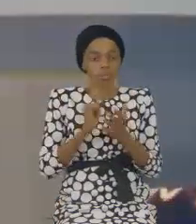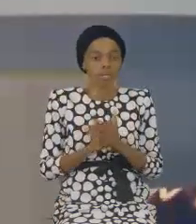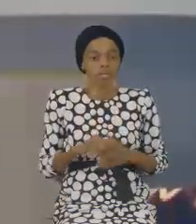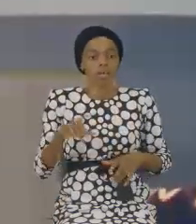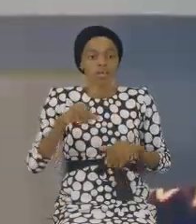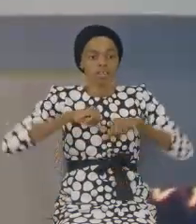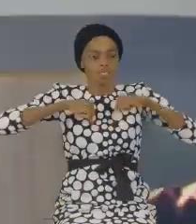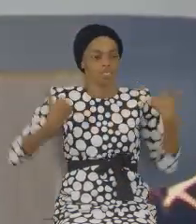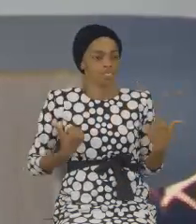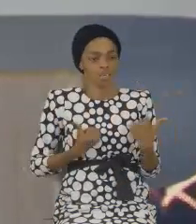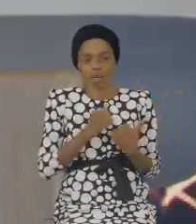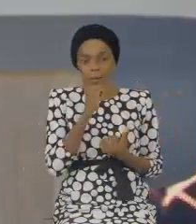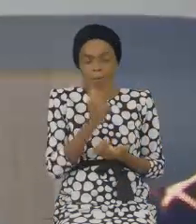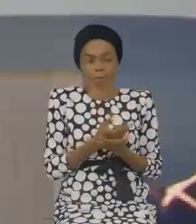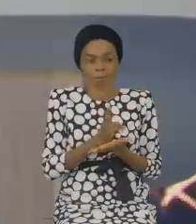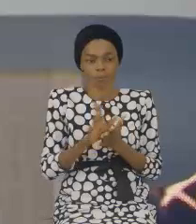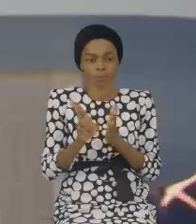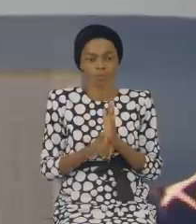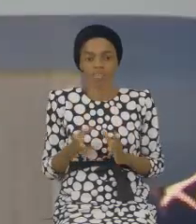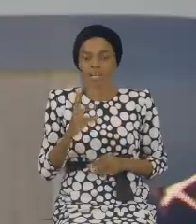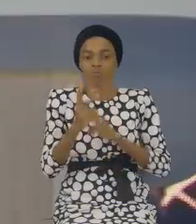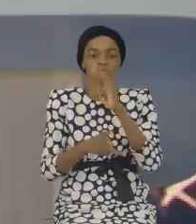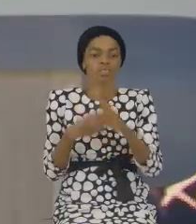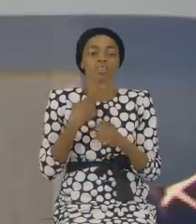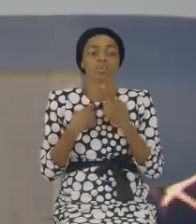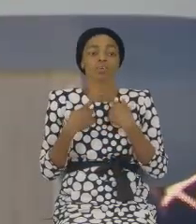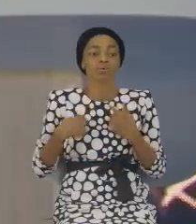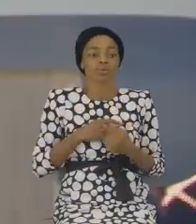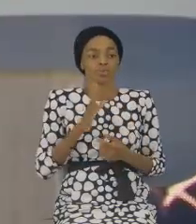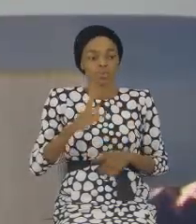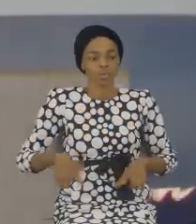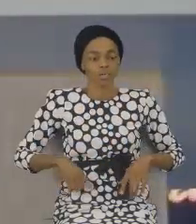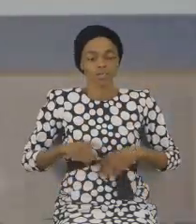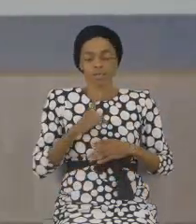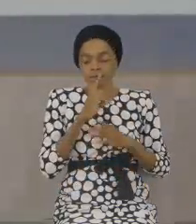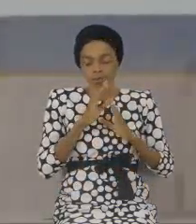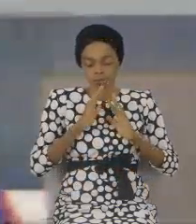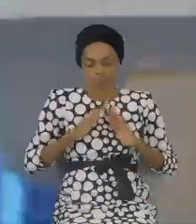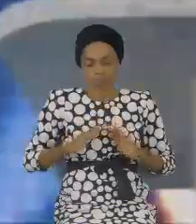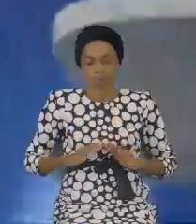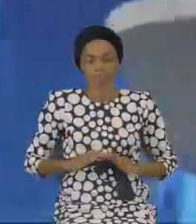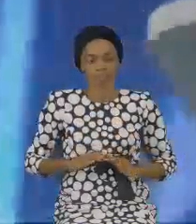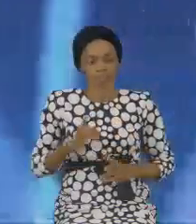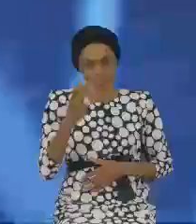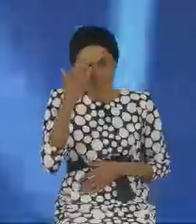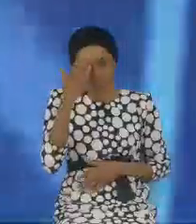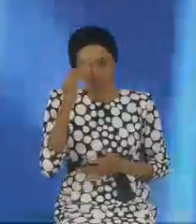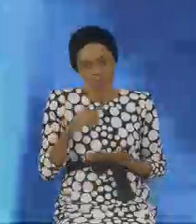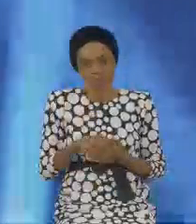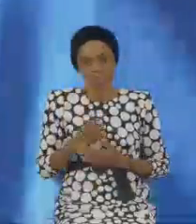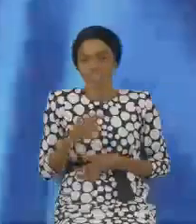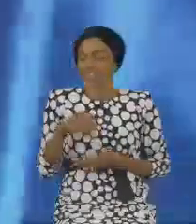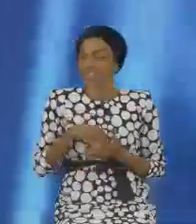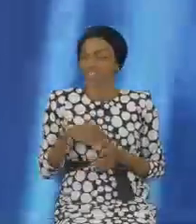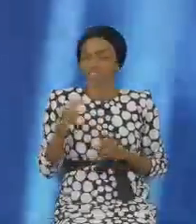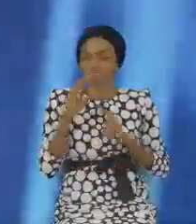worldly lusts, we should live soberly. Live soberly. You know, sometimes it looks like,